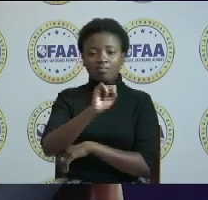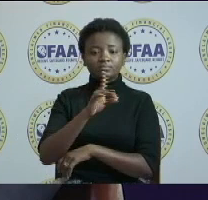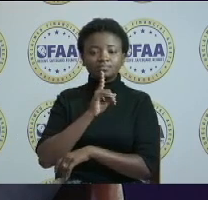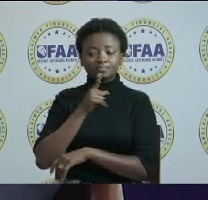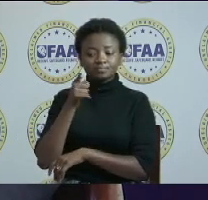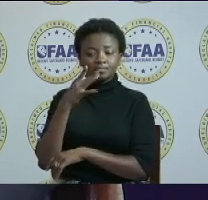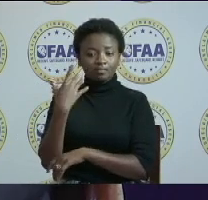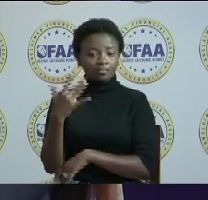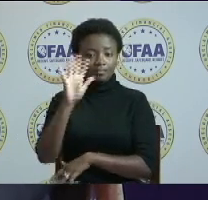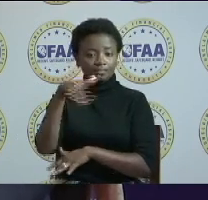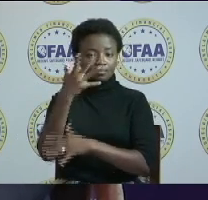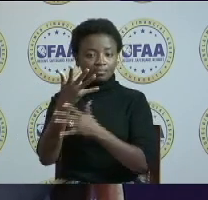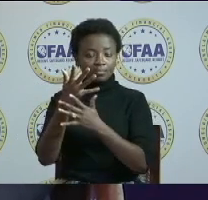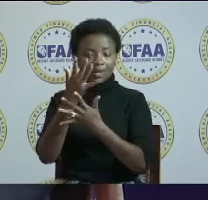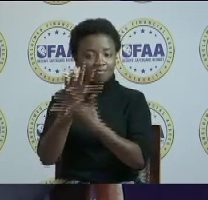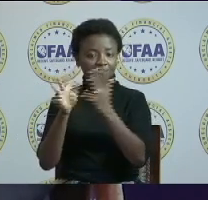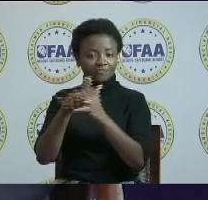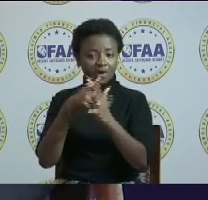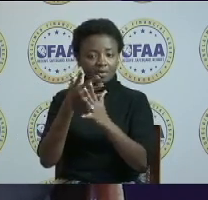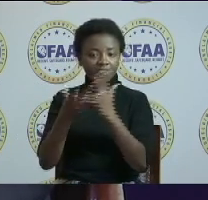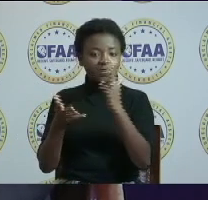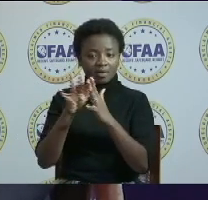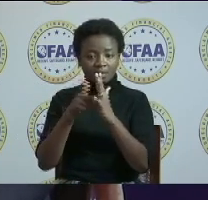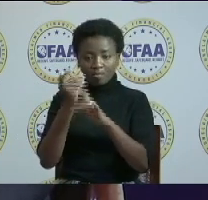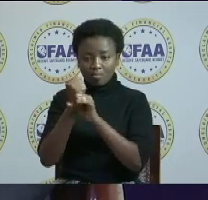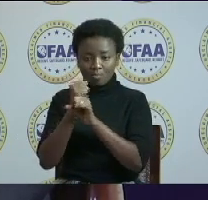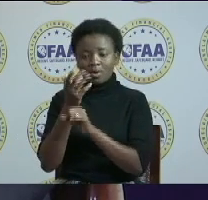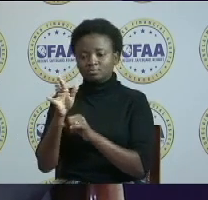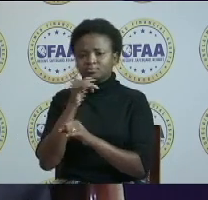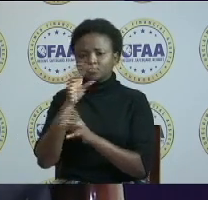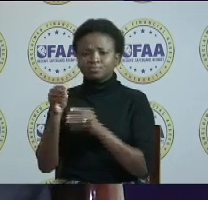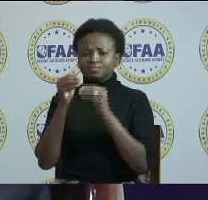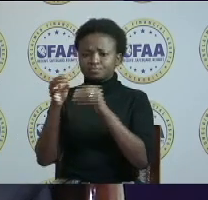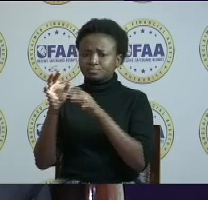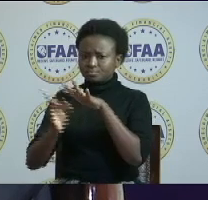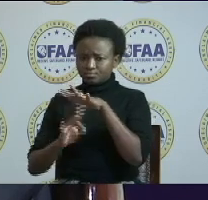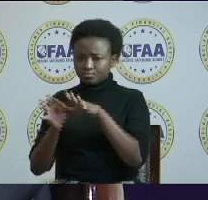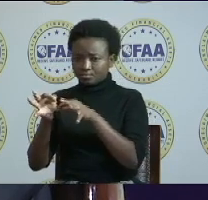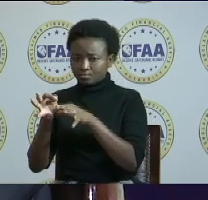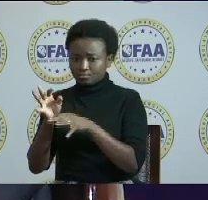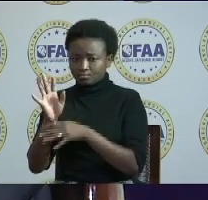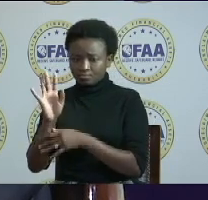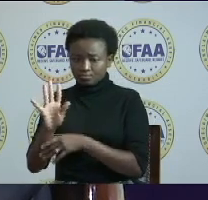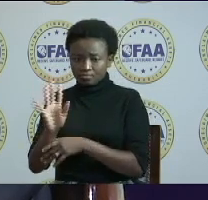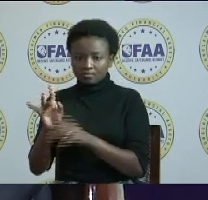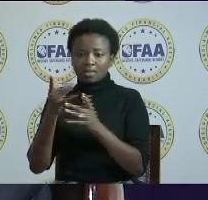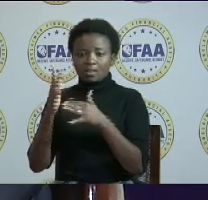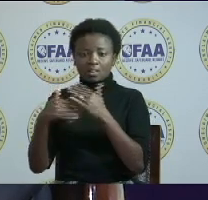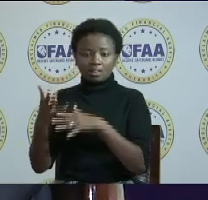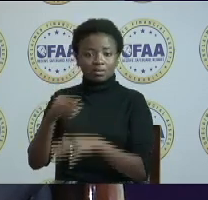document, it's actually now in the ministry. And from there, it's meant to go to the